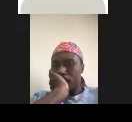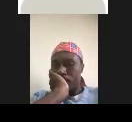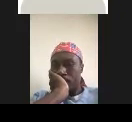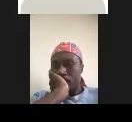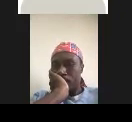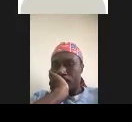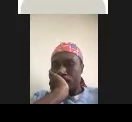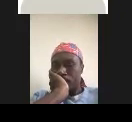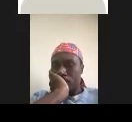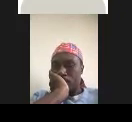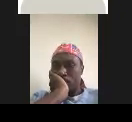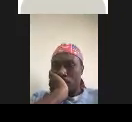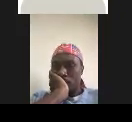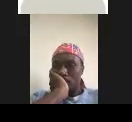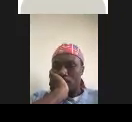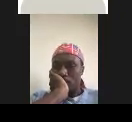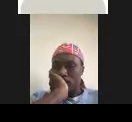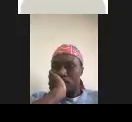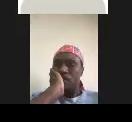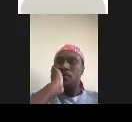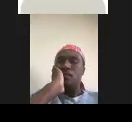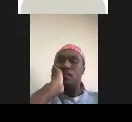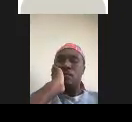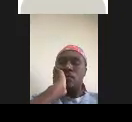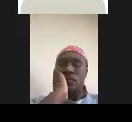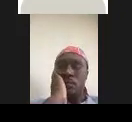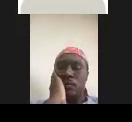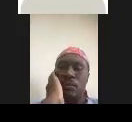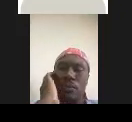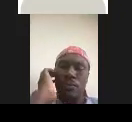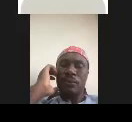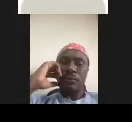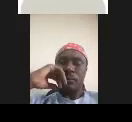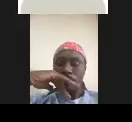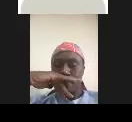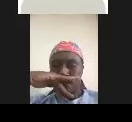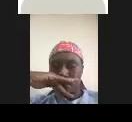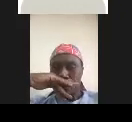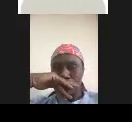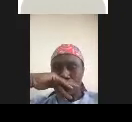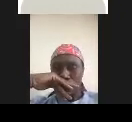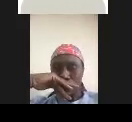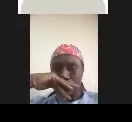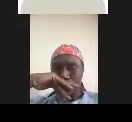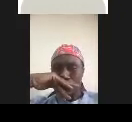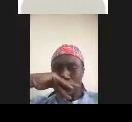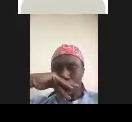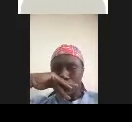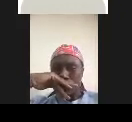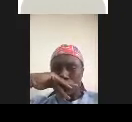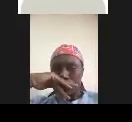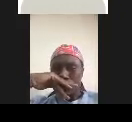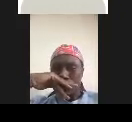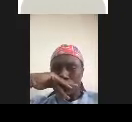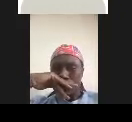like learning English. So on the internet, I learned about a school, Escuela Peruana, and it's a Spanish immersion school for foreigners,